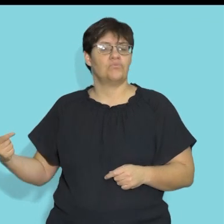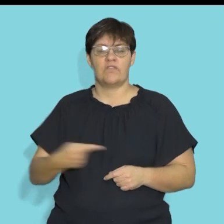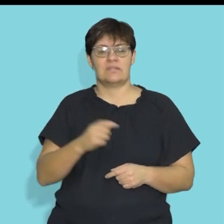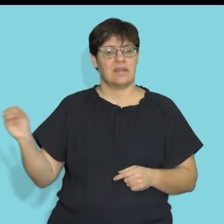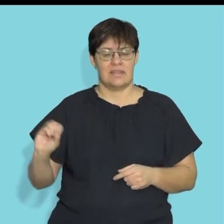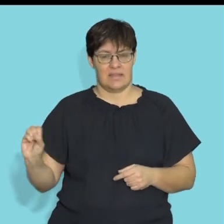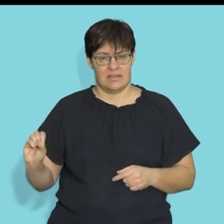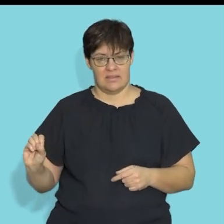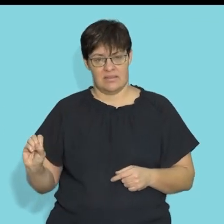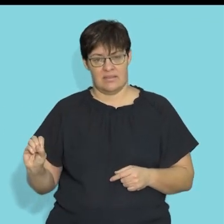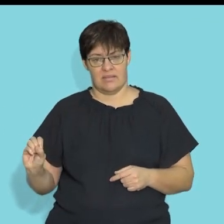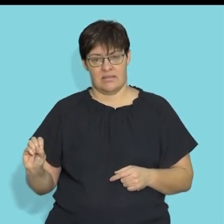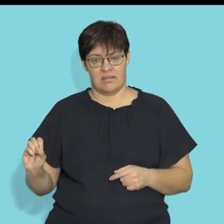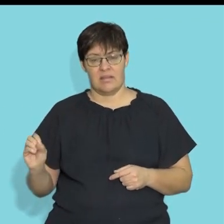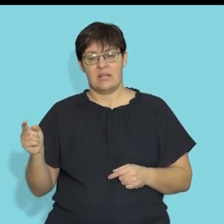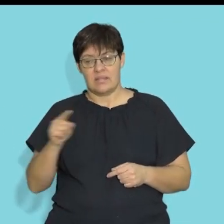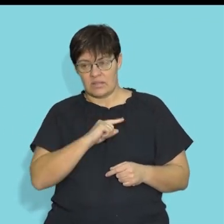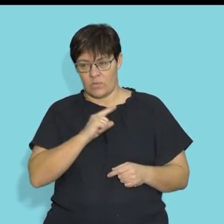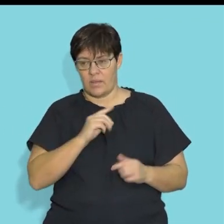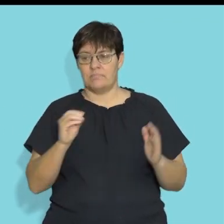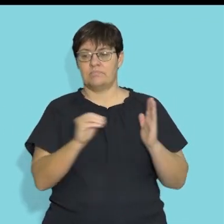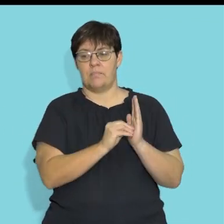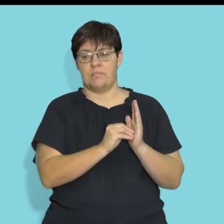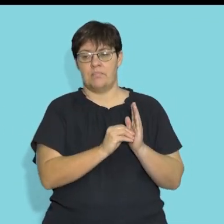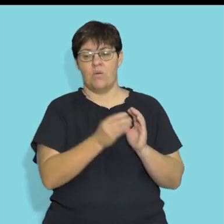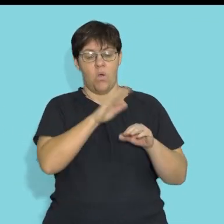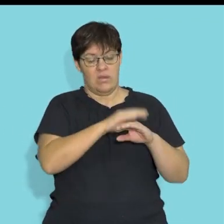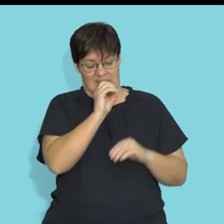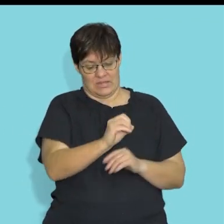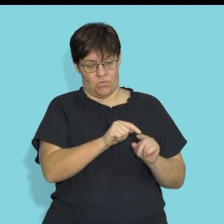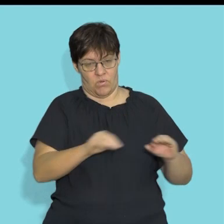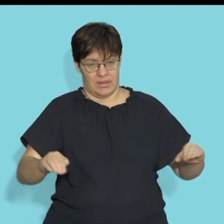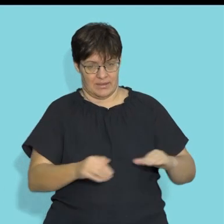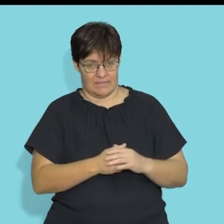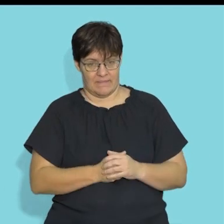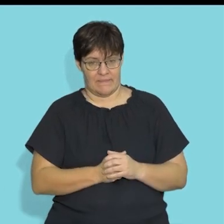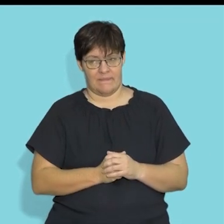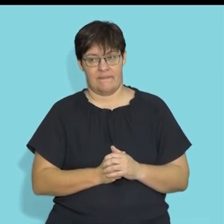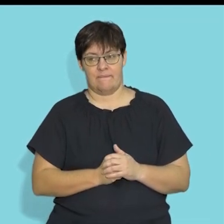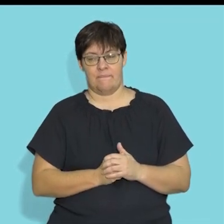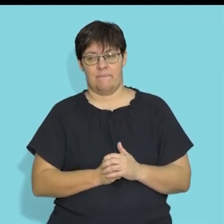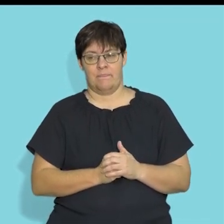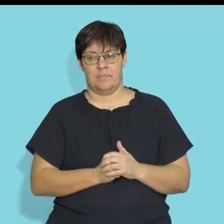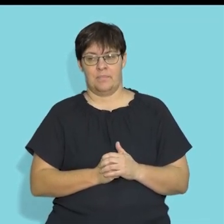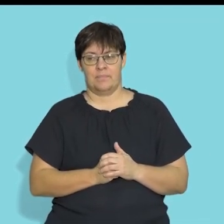reverse, therefore we make our plot on the 0.